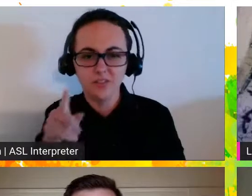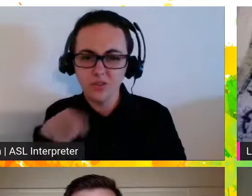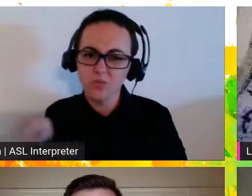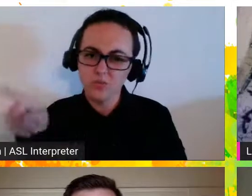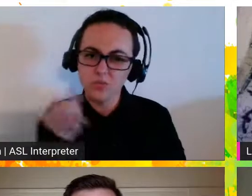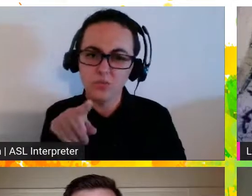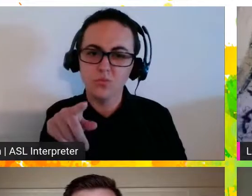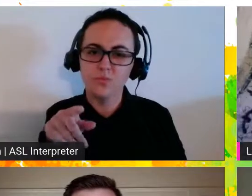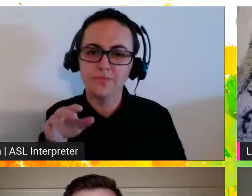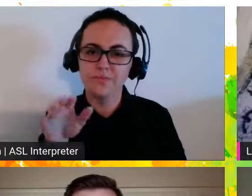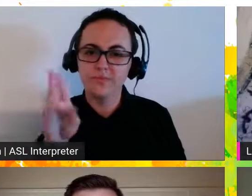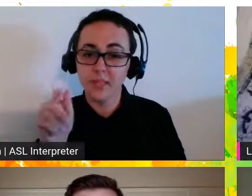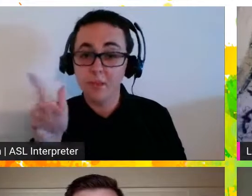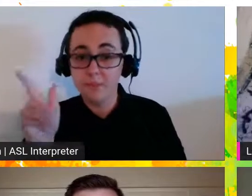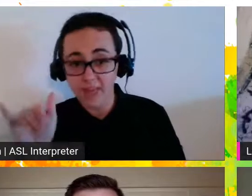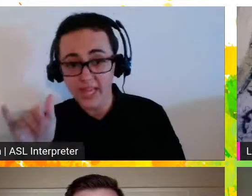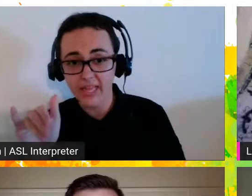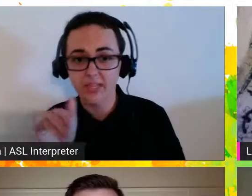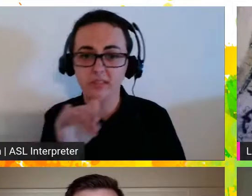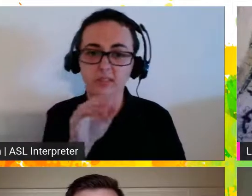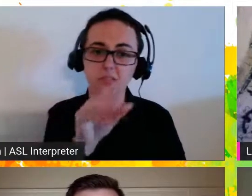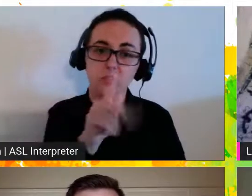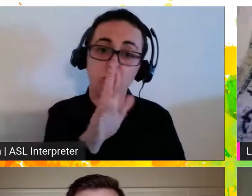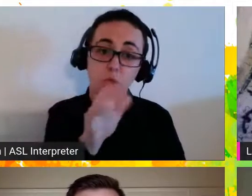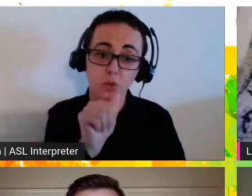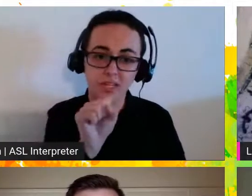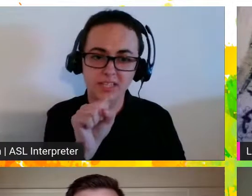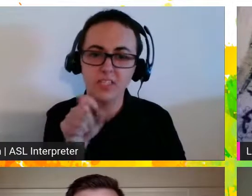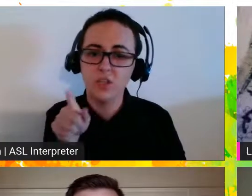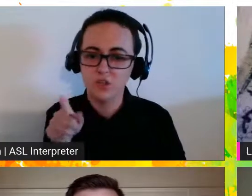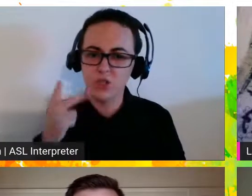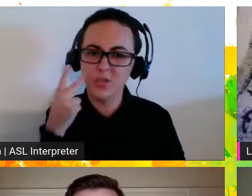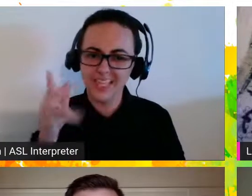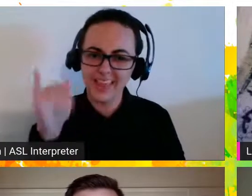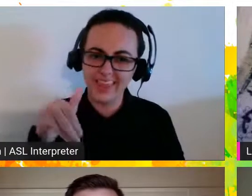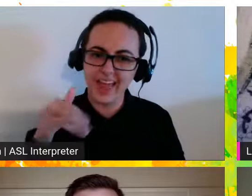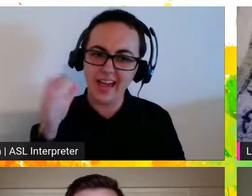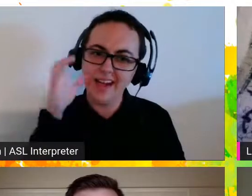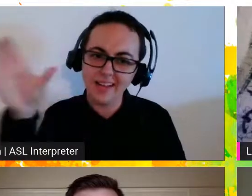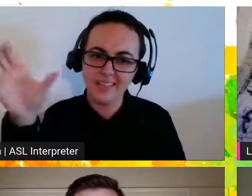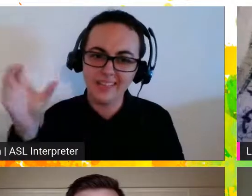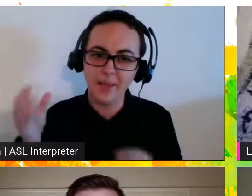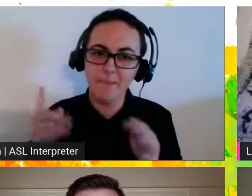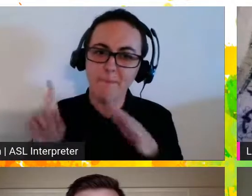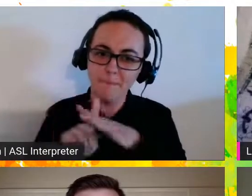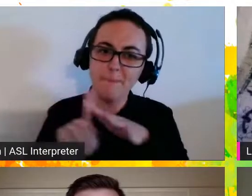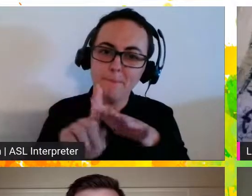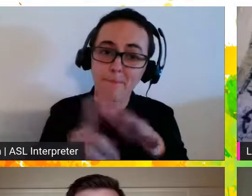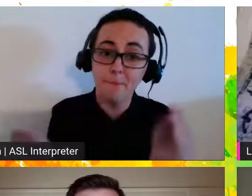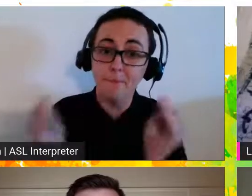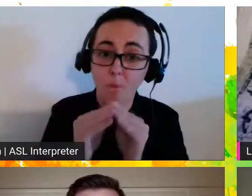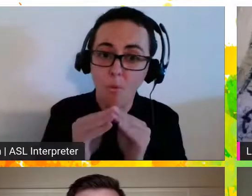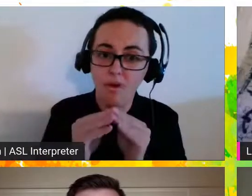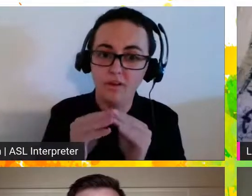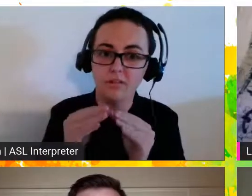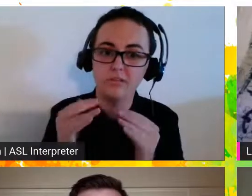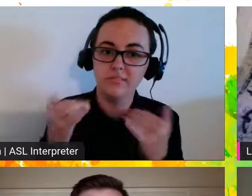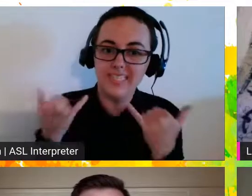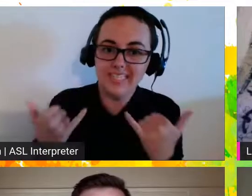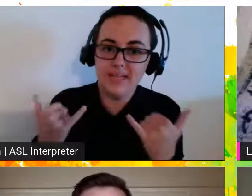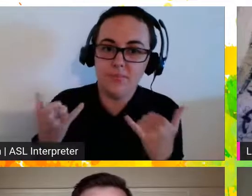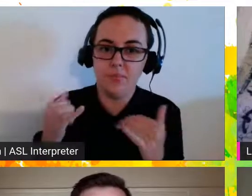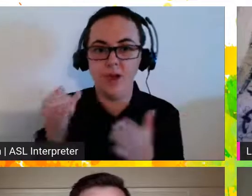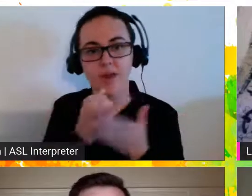Lucas, seeing that more in the world of contemporary art collecting now?